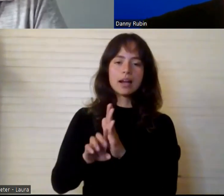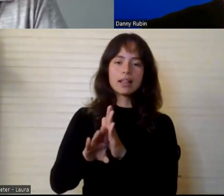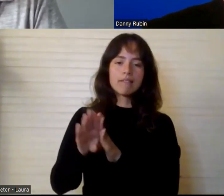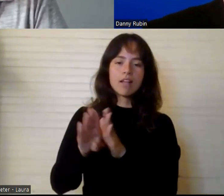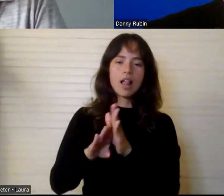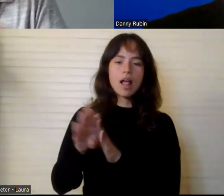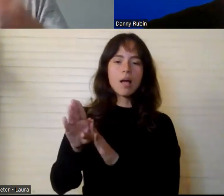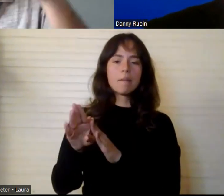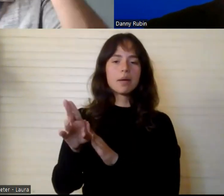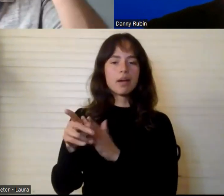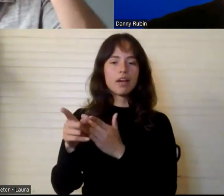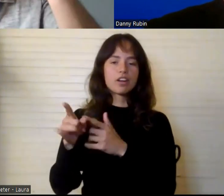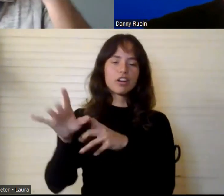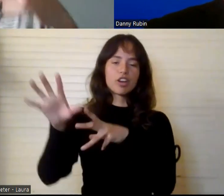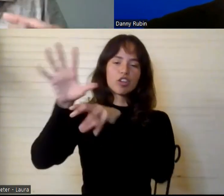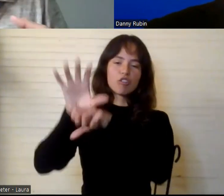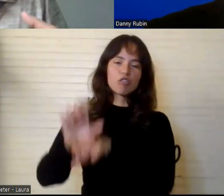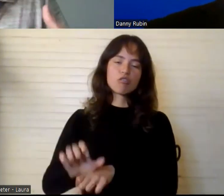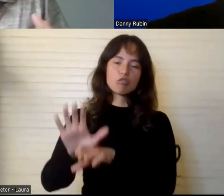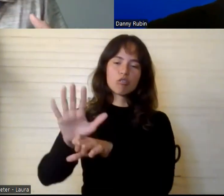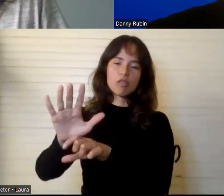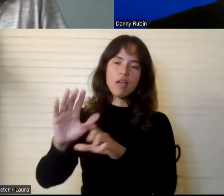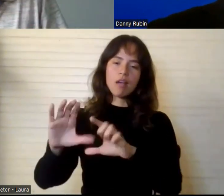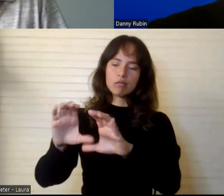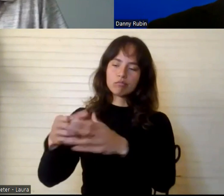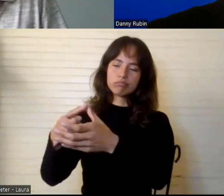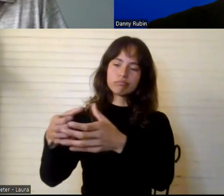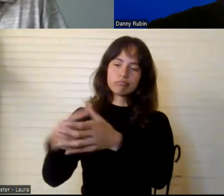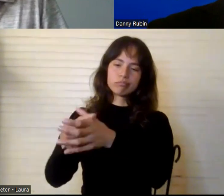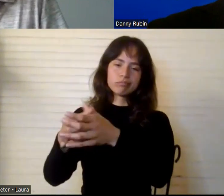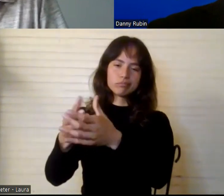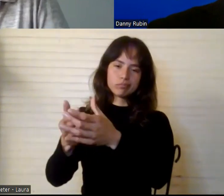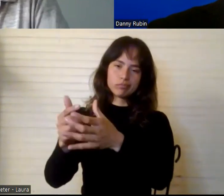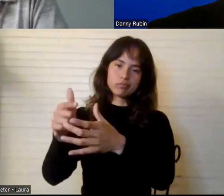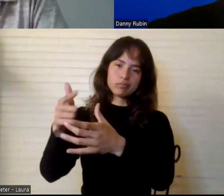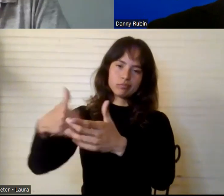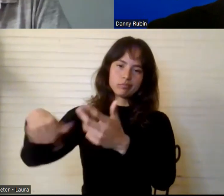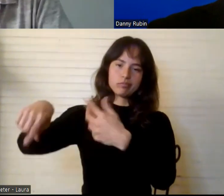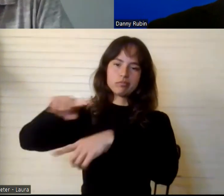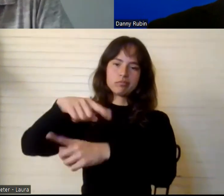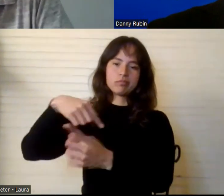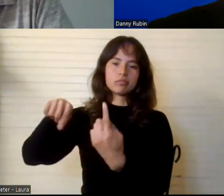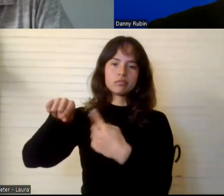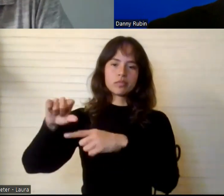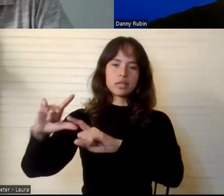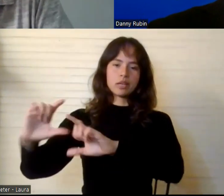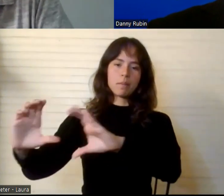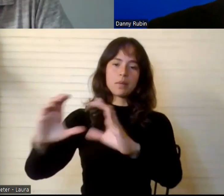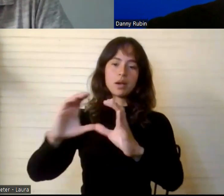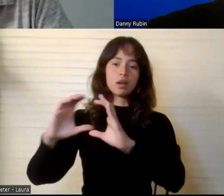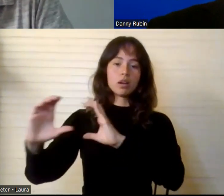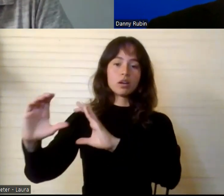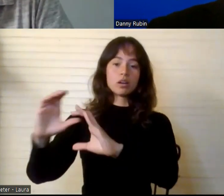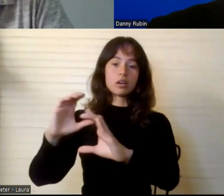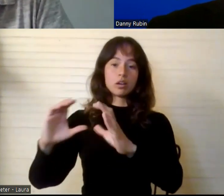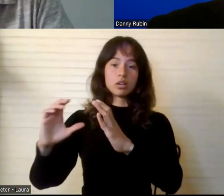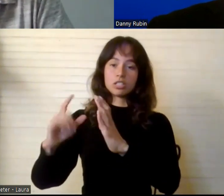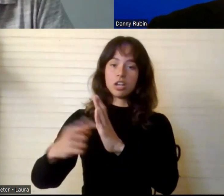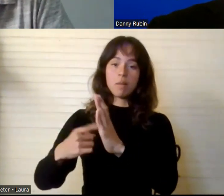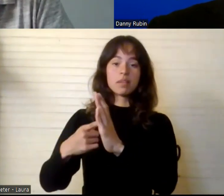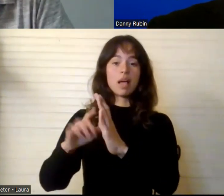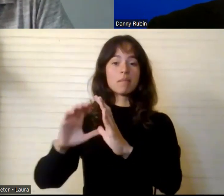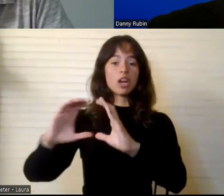other individuals in close proximity. So when they talk to a client, sometimes their communication is very bold, very blunt,